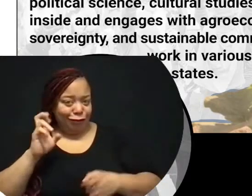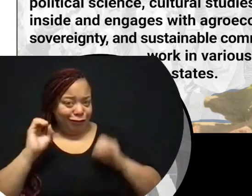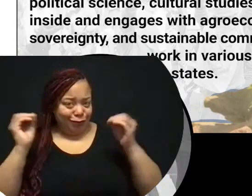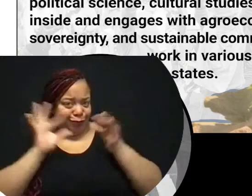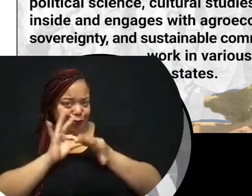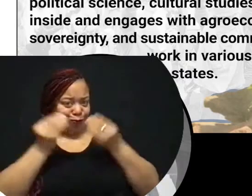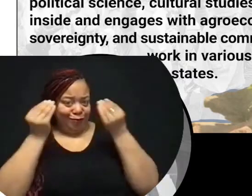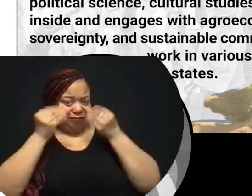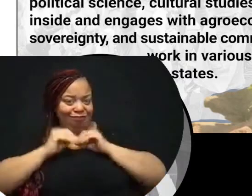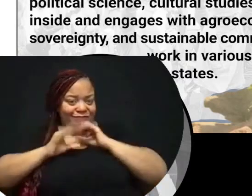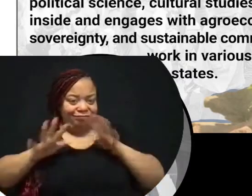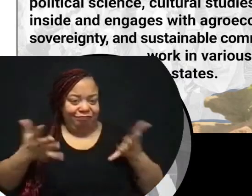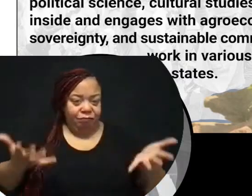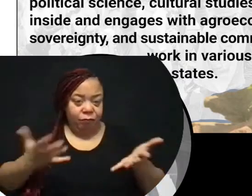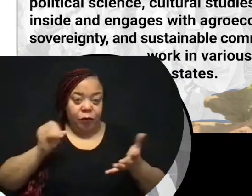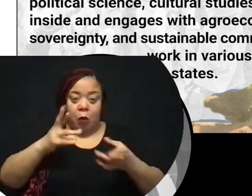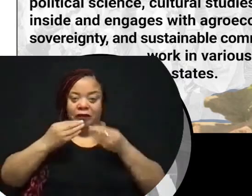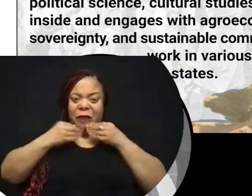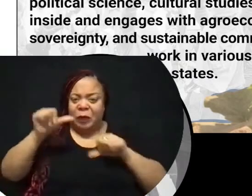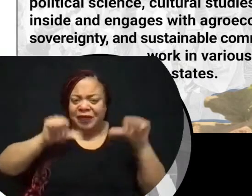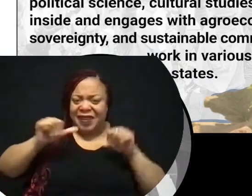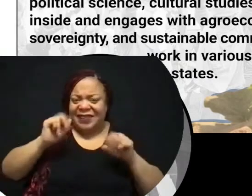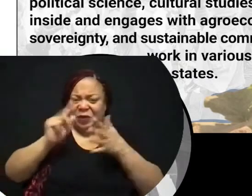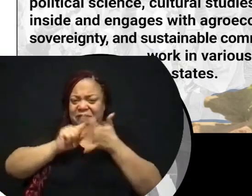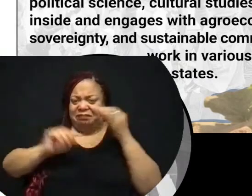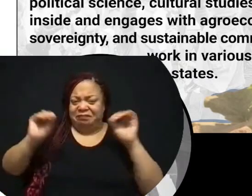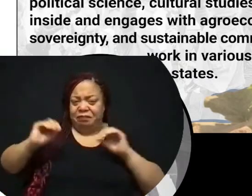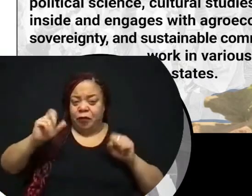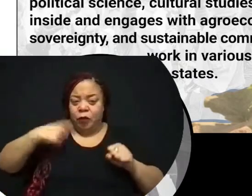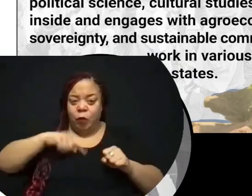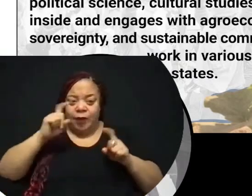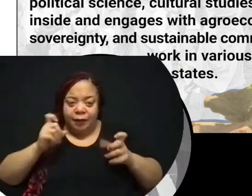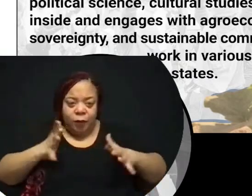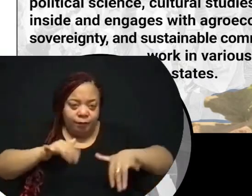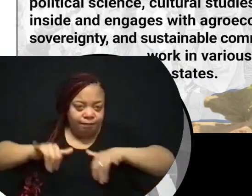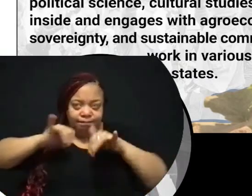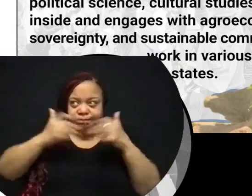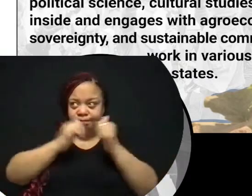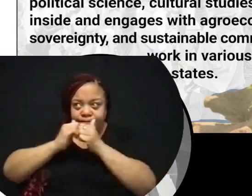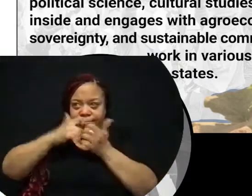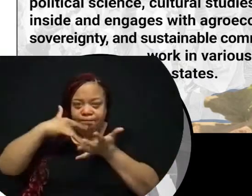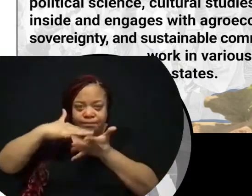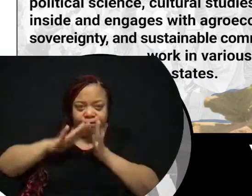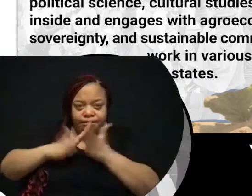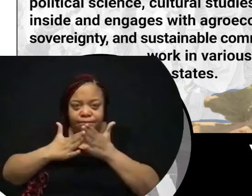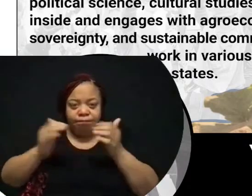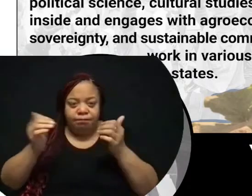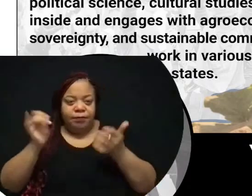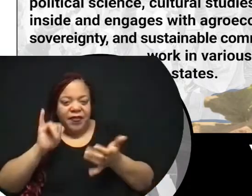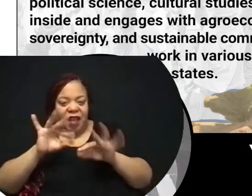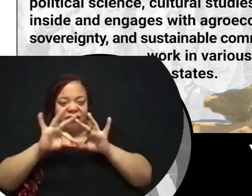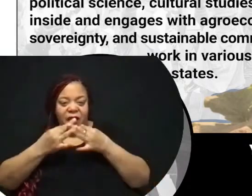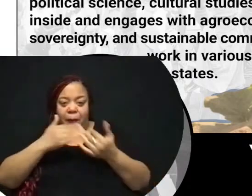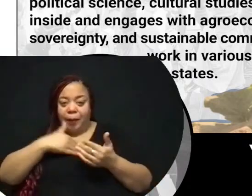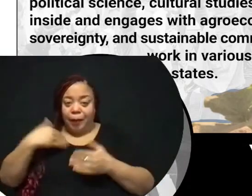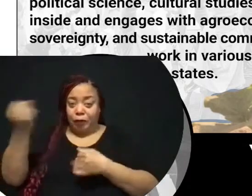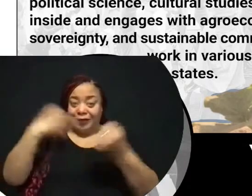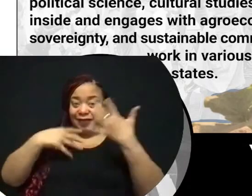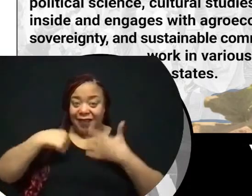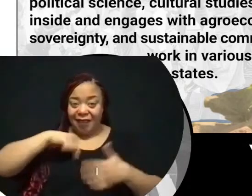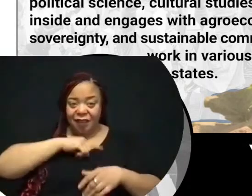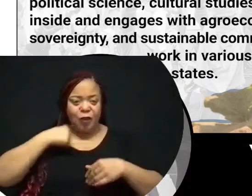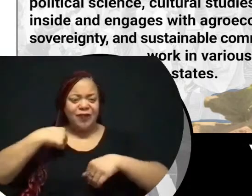what healthier food, how it benefit us, different ways to share it, although it's against the